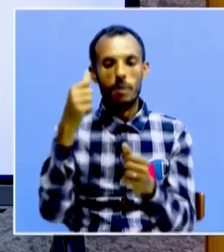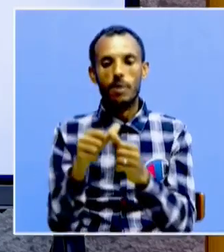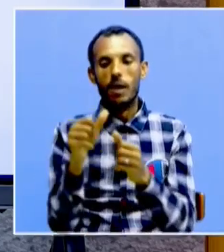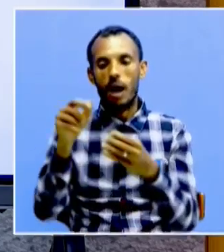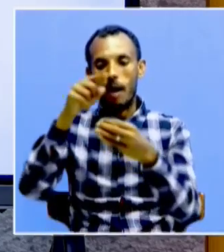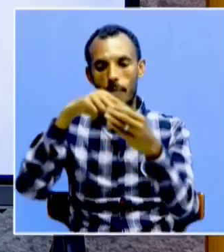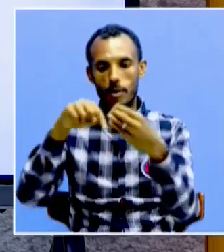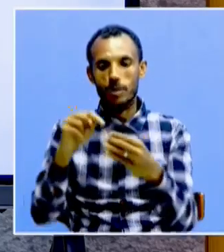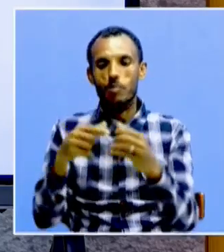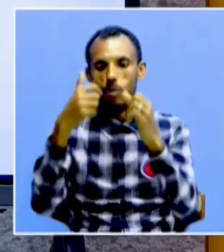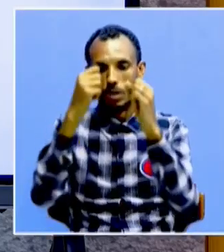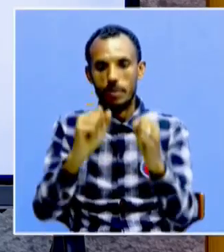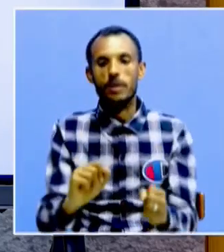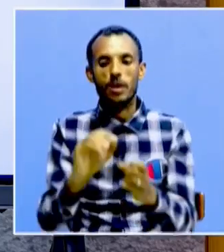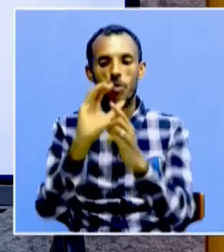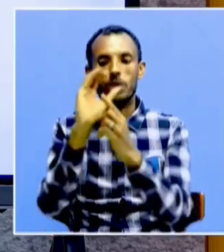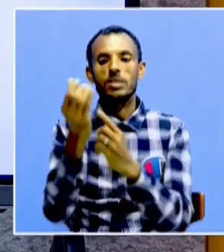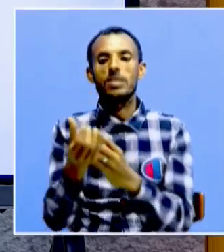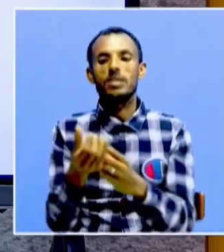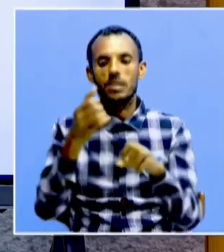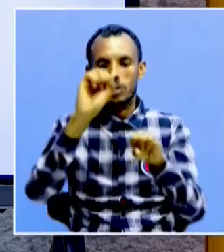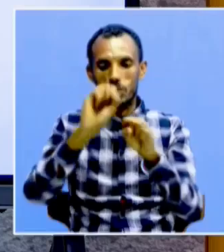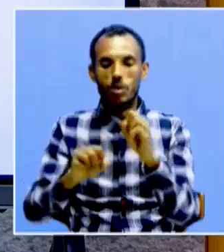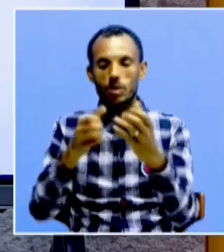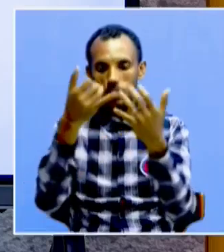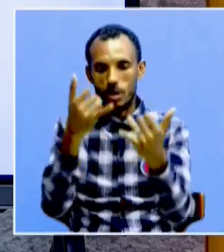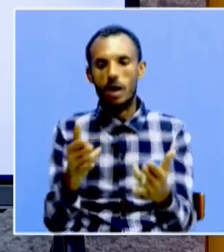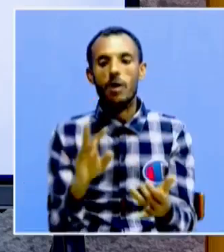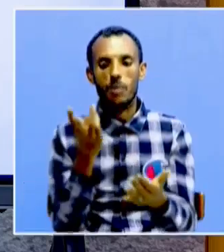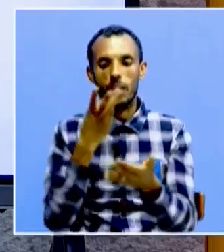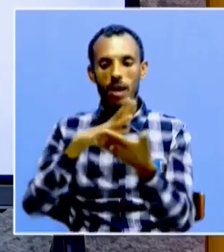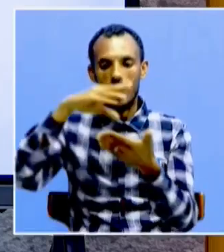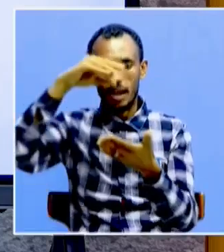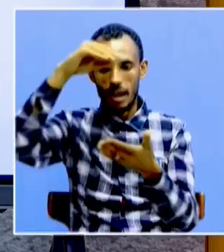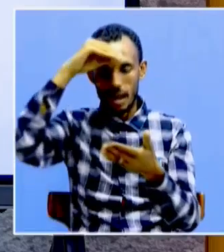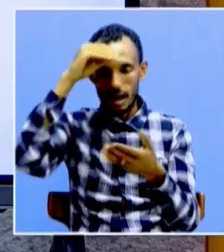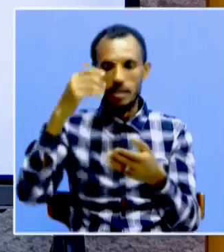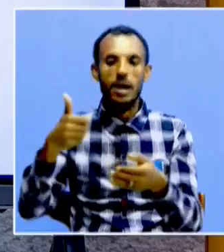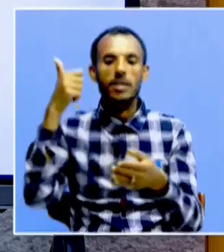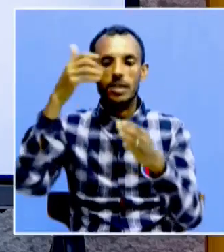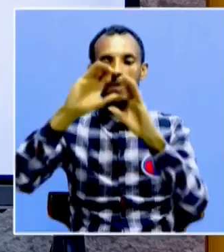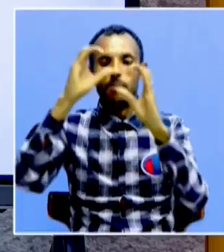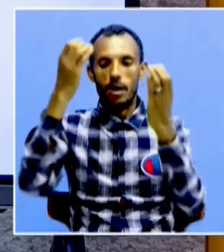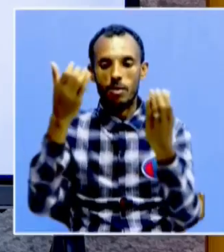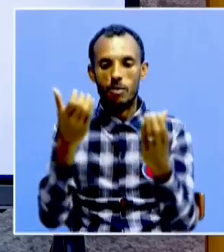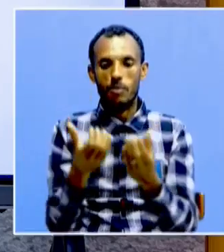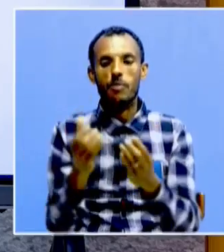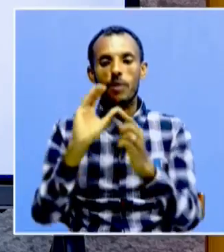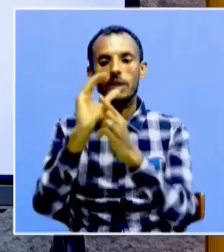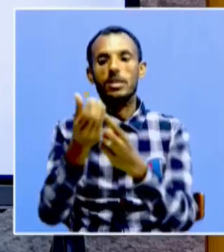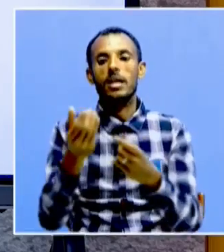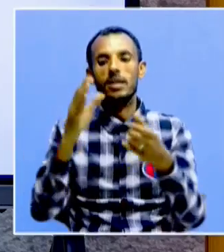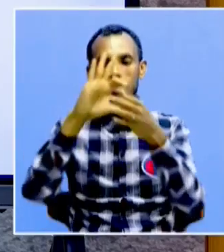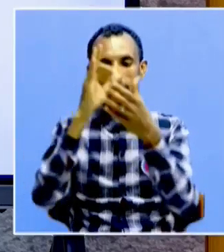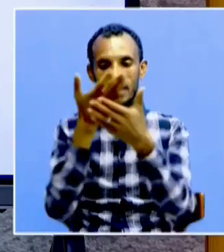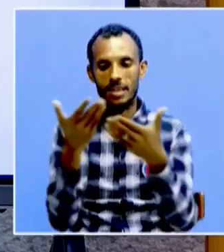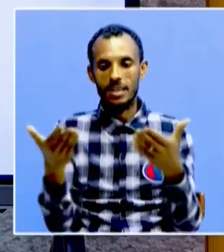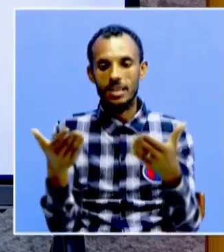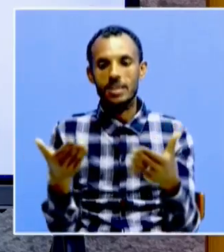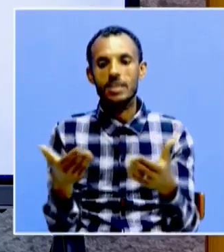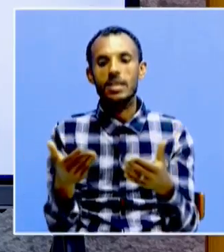about possibility condition. So today we're going to continue to the other part of conditionals, which is